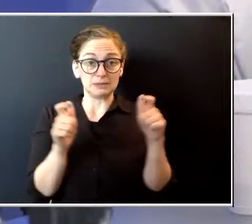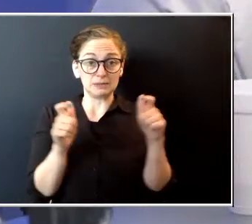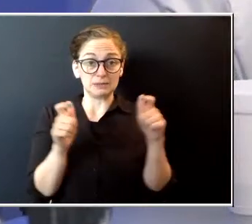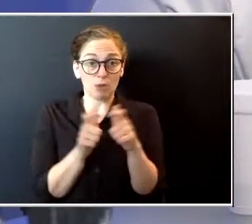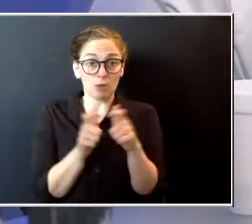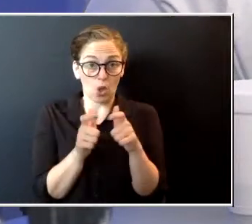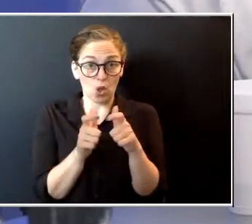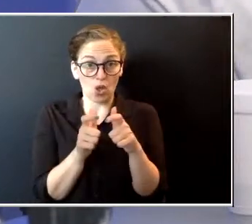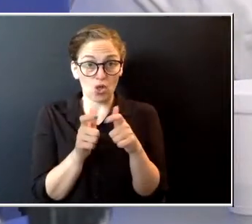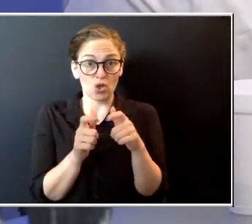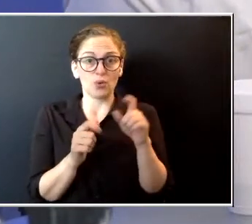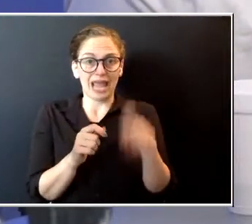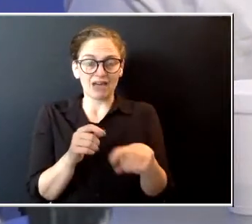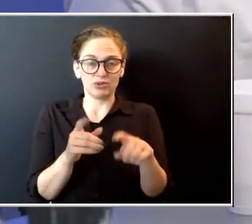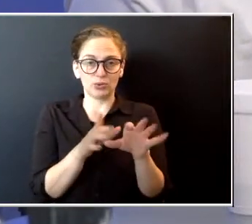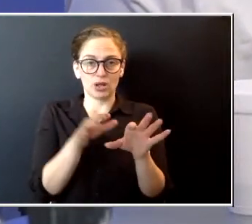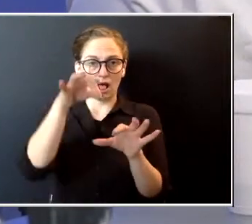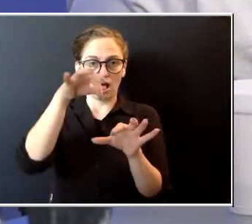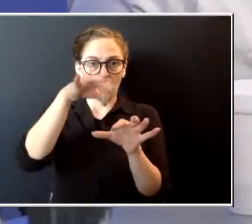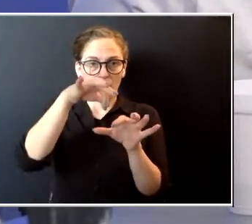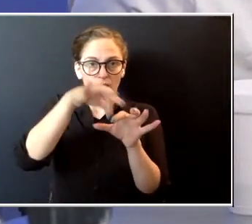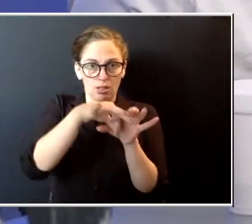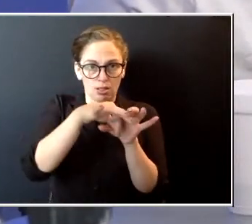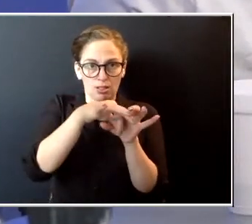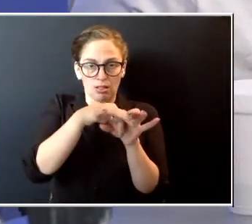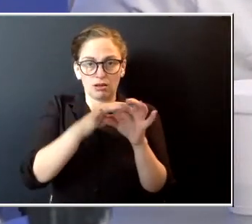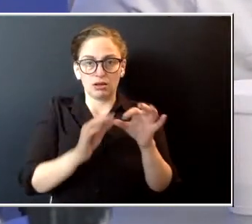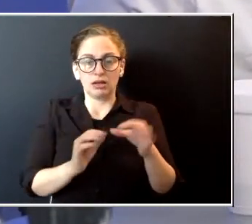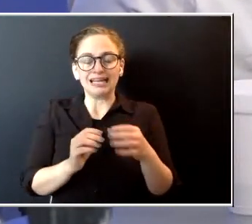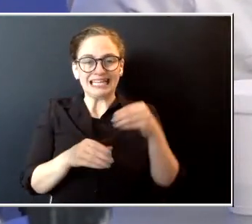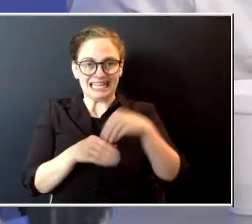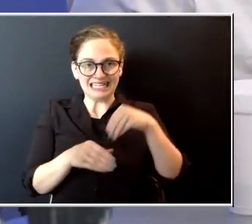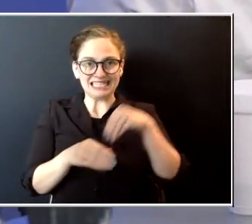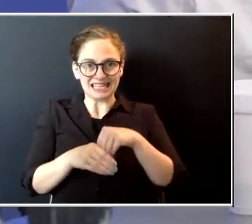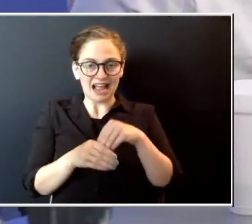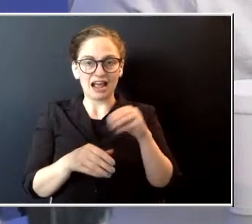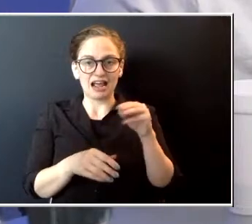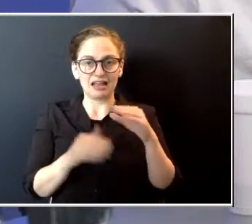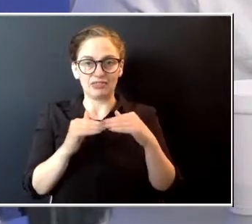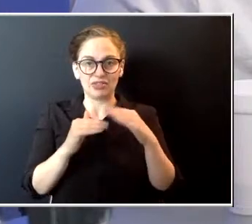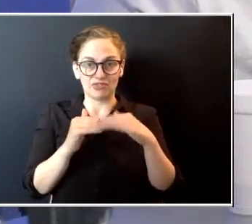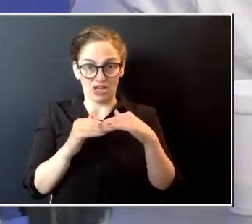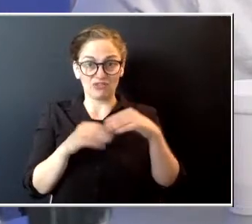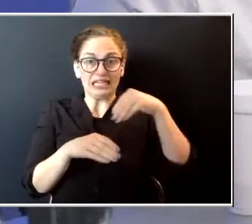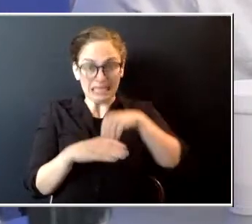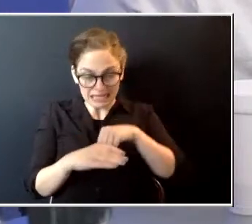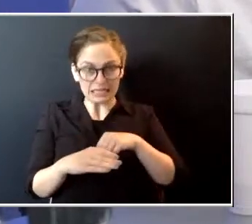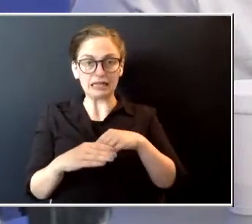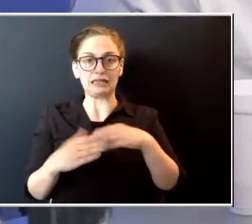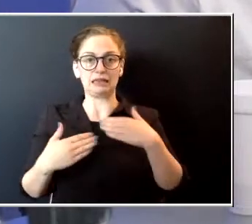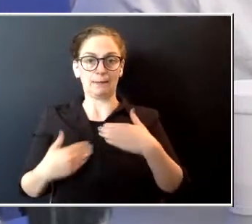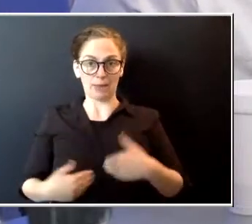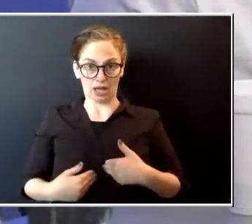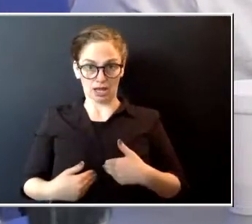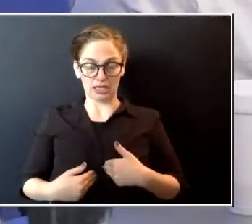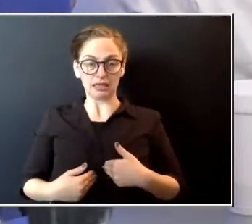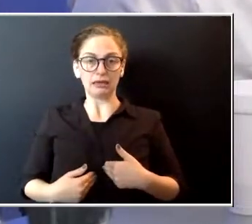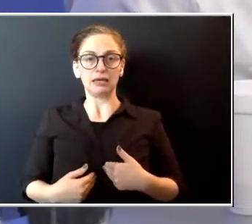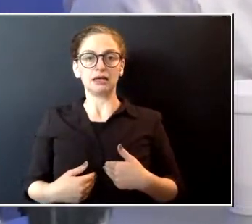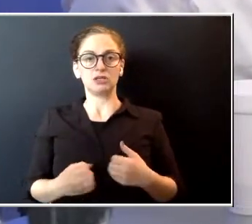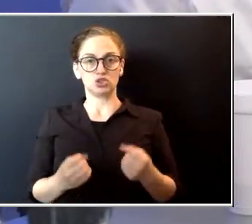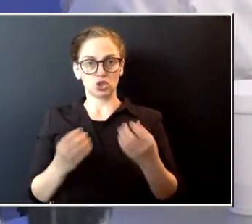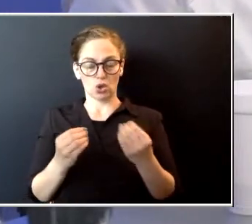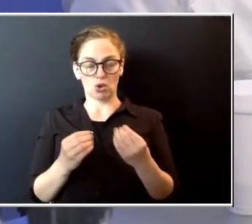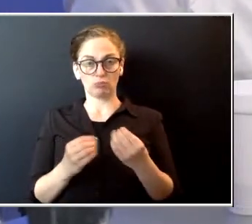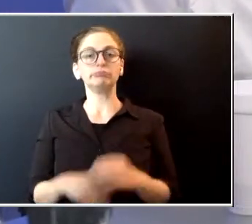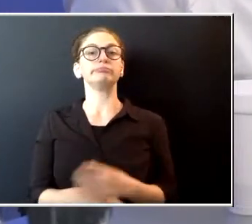balloon into the valve in the body, and once it's in the valve, it's ready to go. So our complete apparatus with the balloon and the valve are together in one